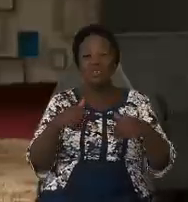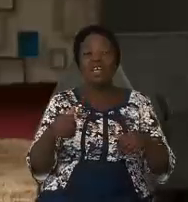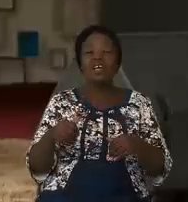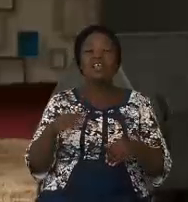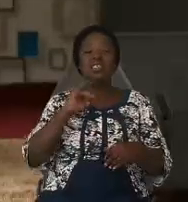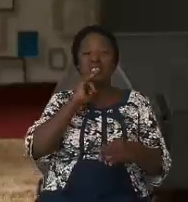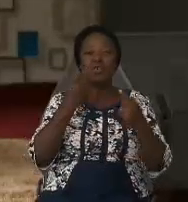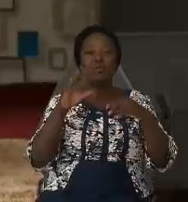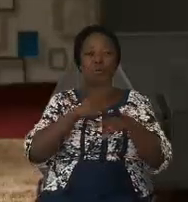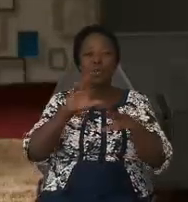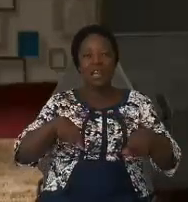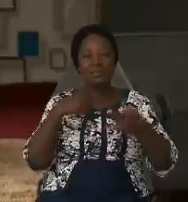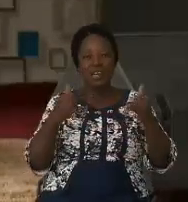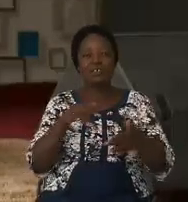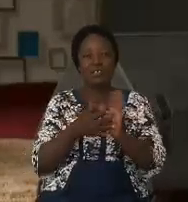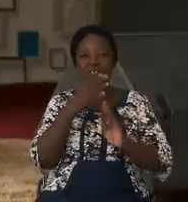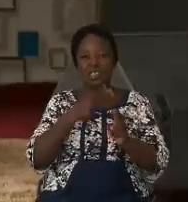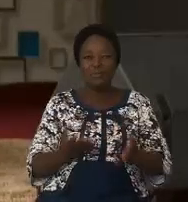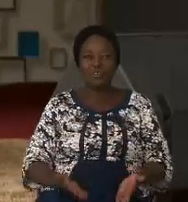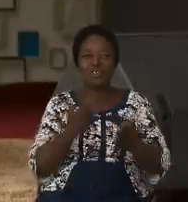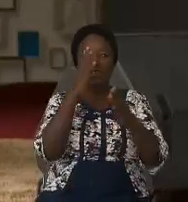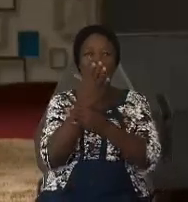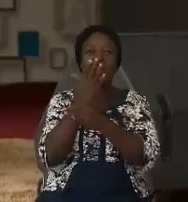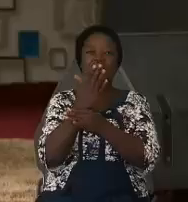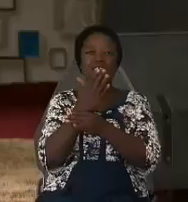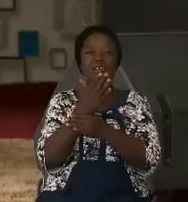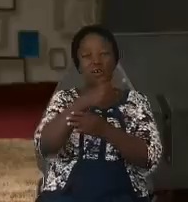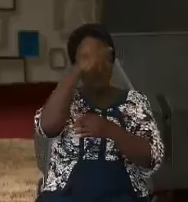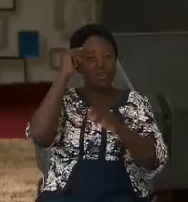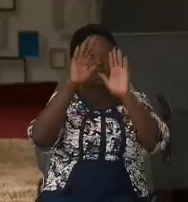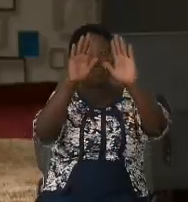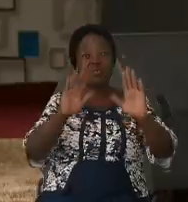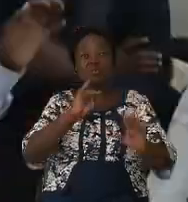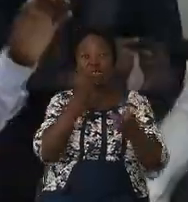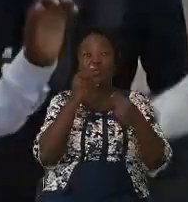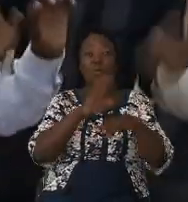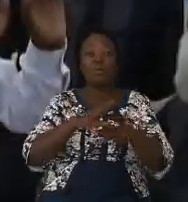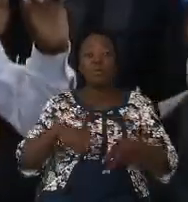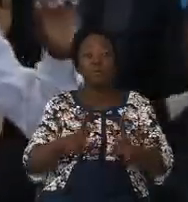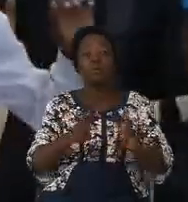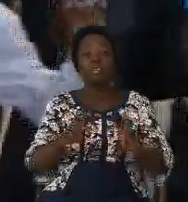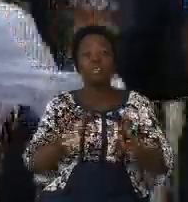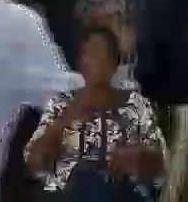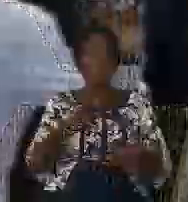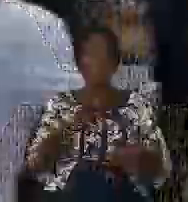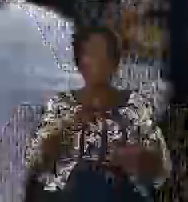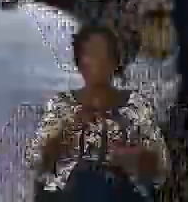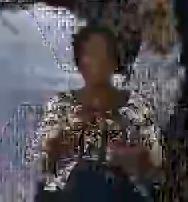Everyone without exception is coming your way right now. Raise up that hand. Miracle is coming your